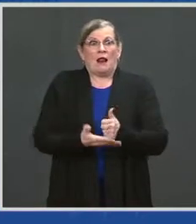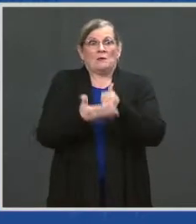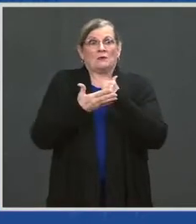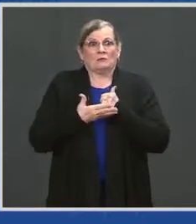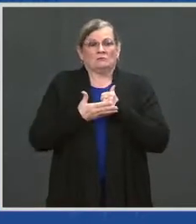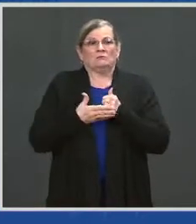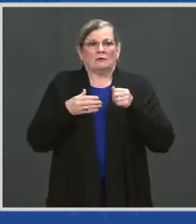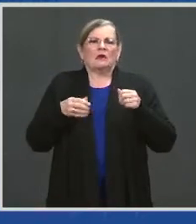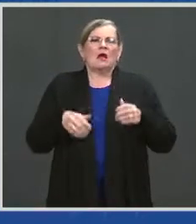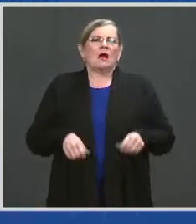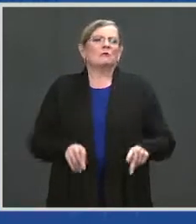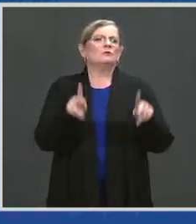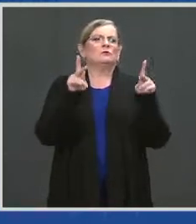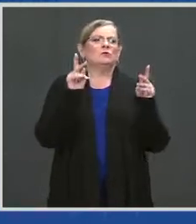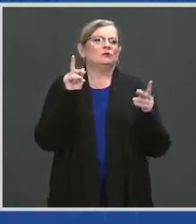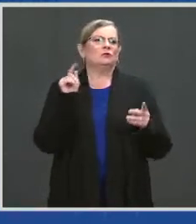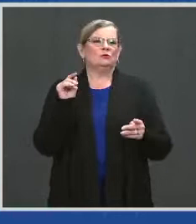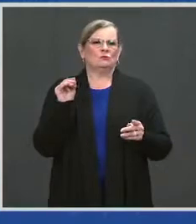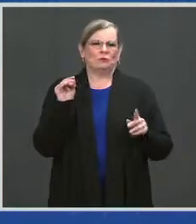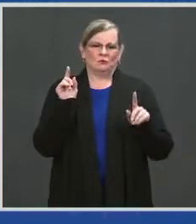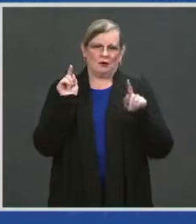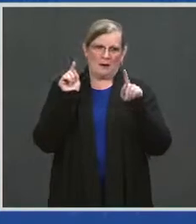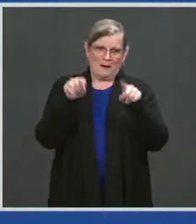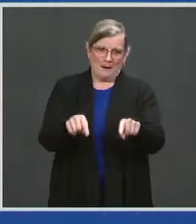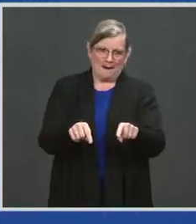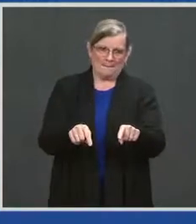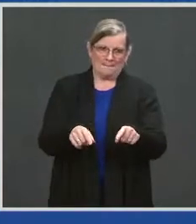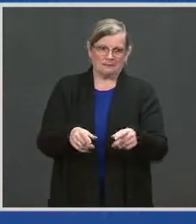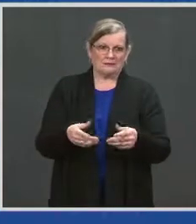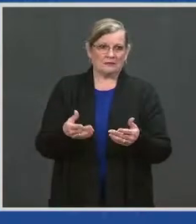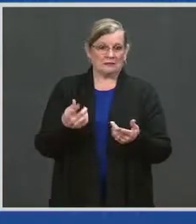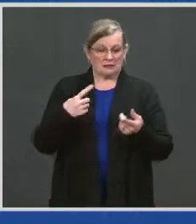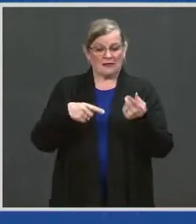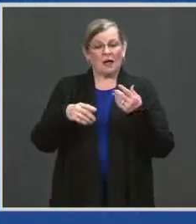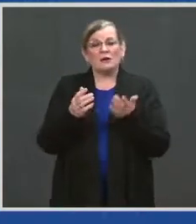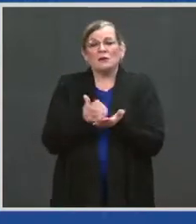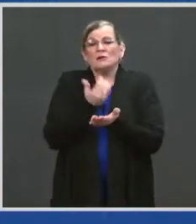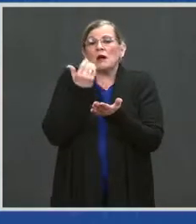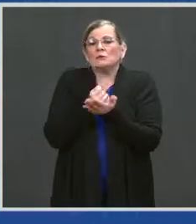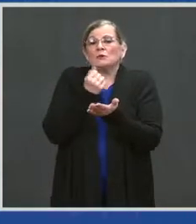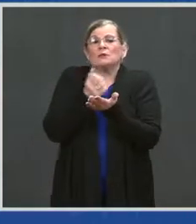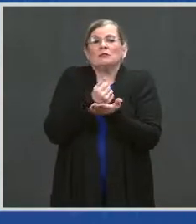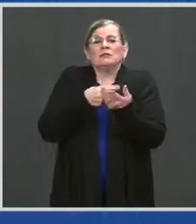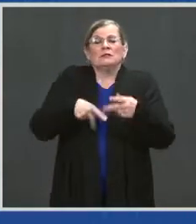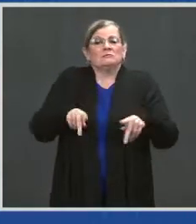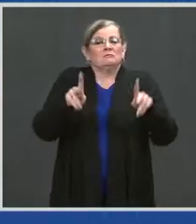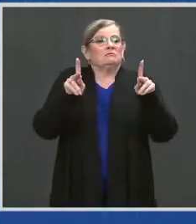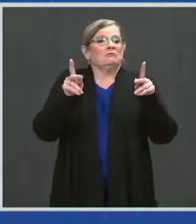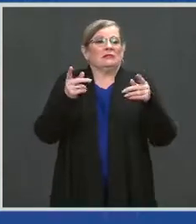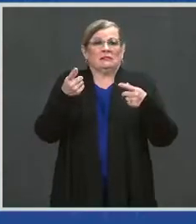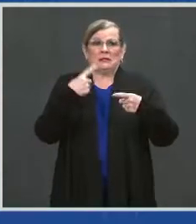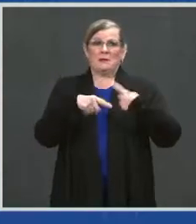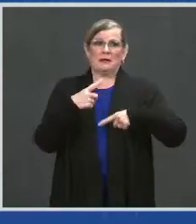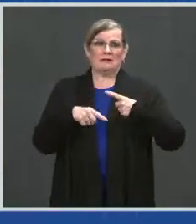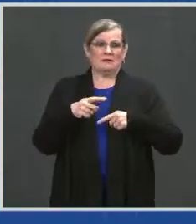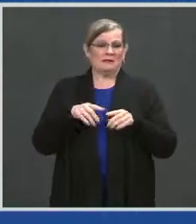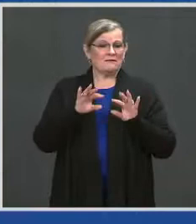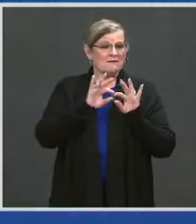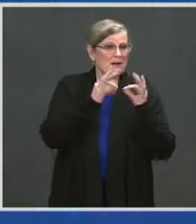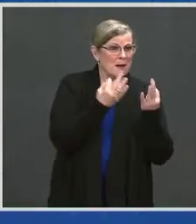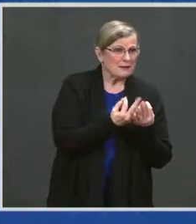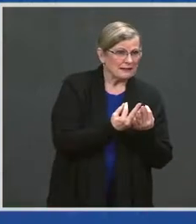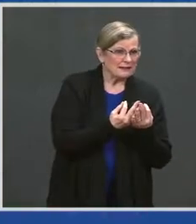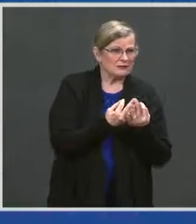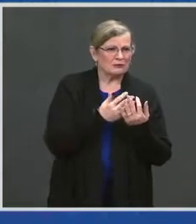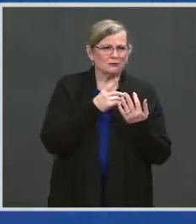there's hope for so many families. Credit for this progress belongs not to me